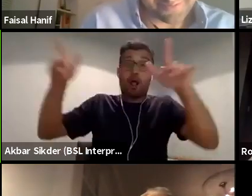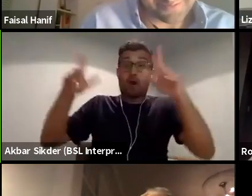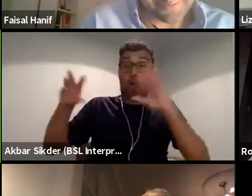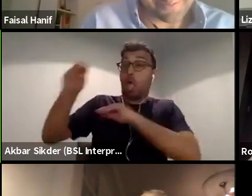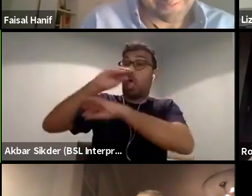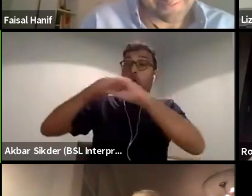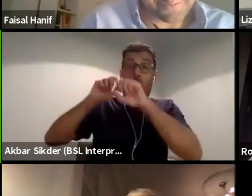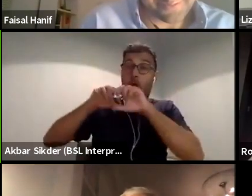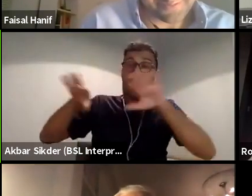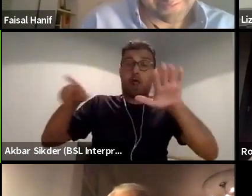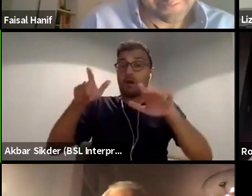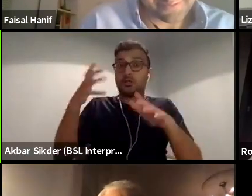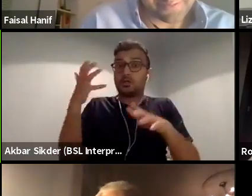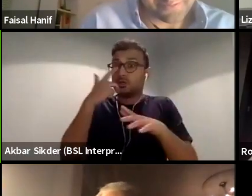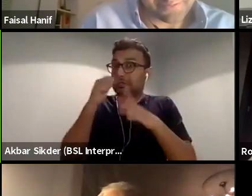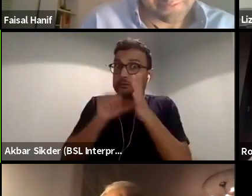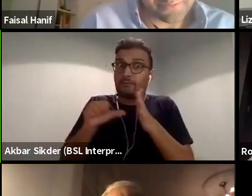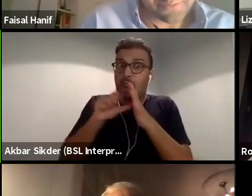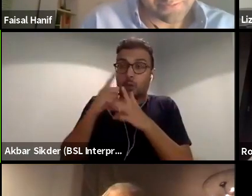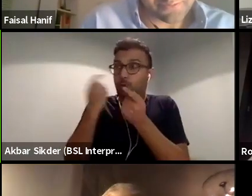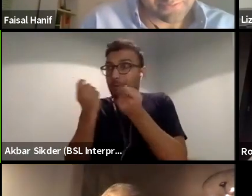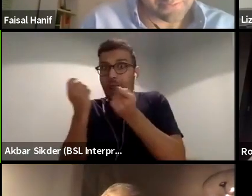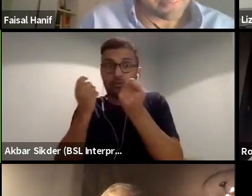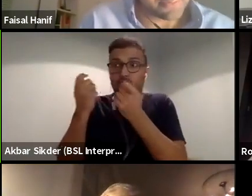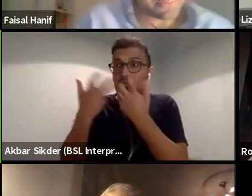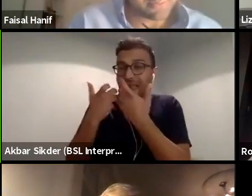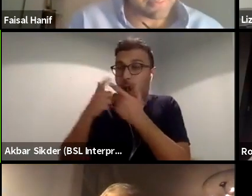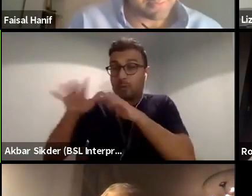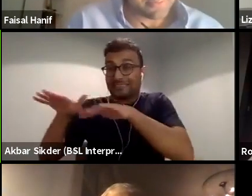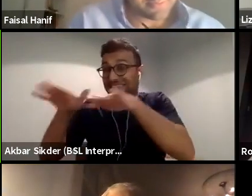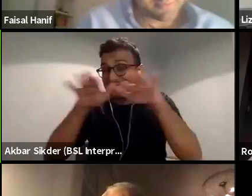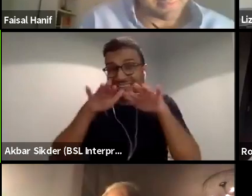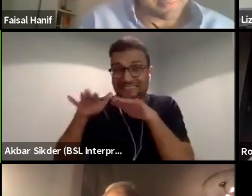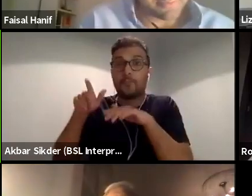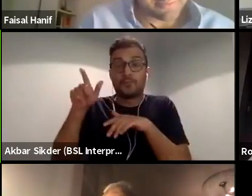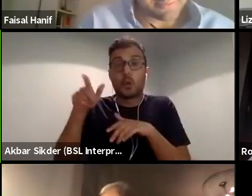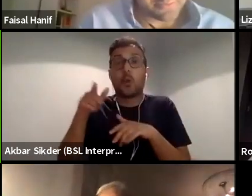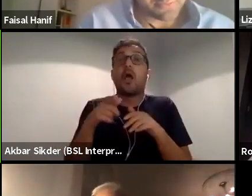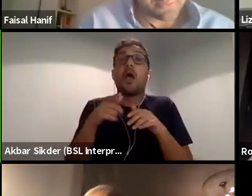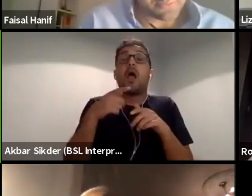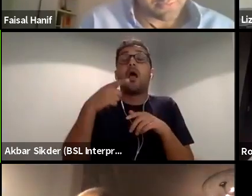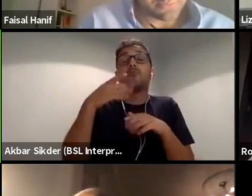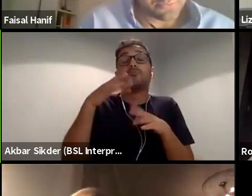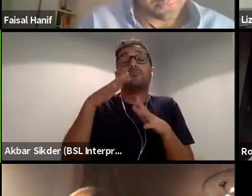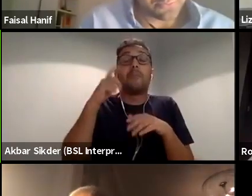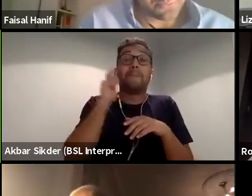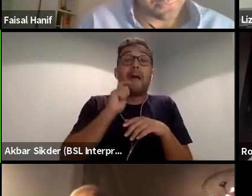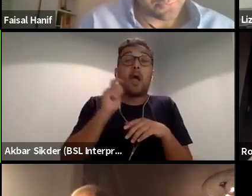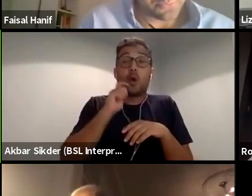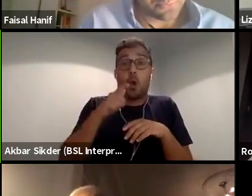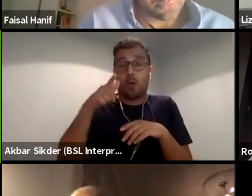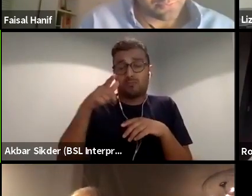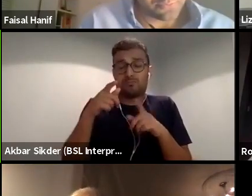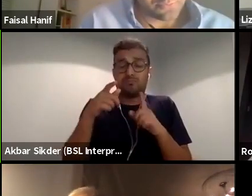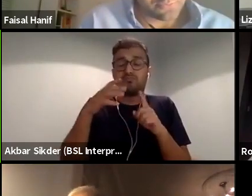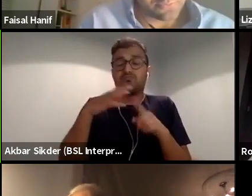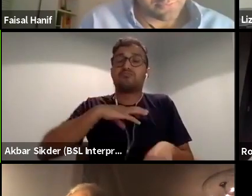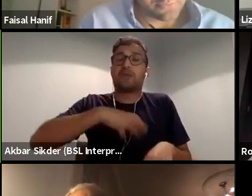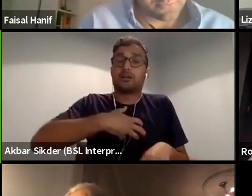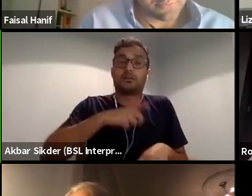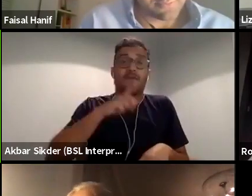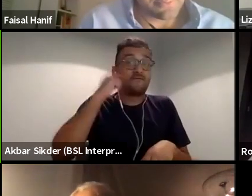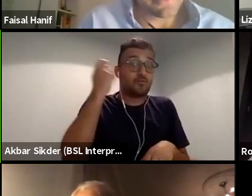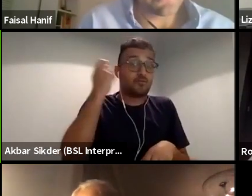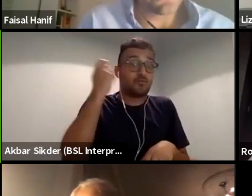and Emmanuel Macron developed the Christchurch Call, which was to try and invite